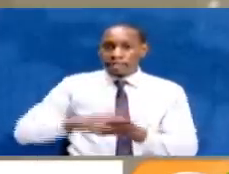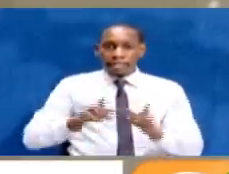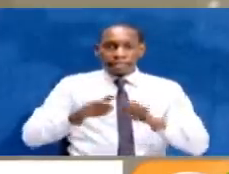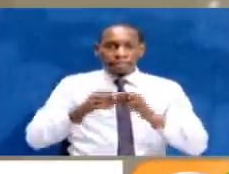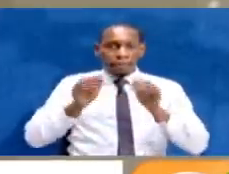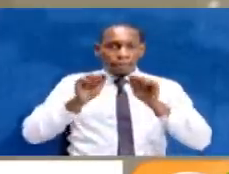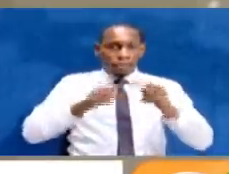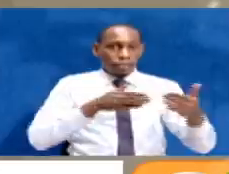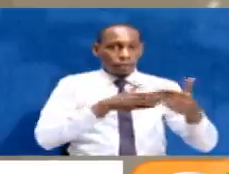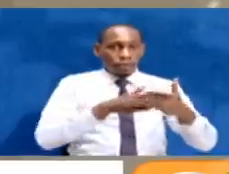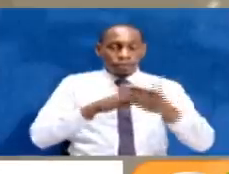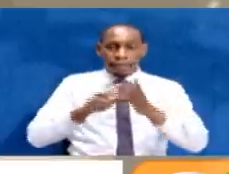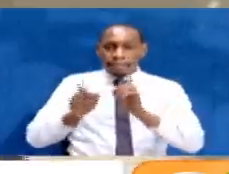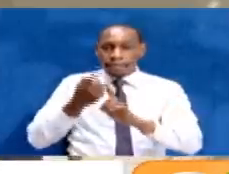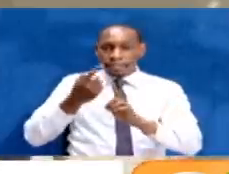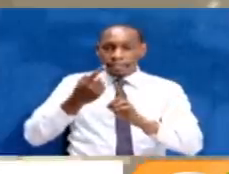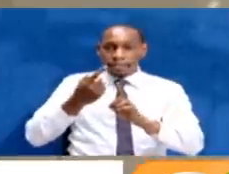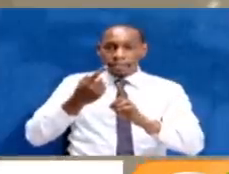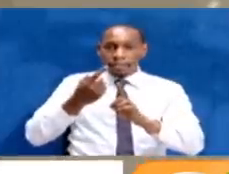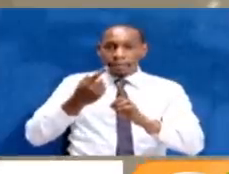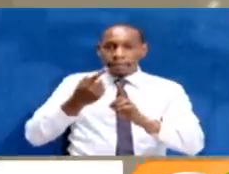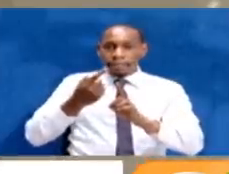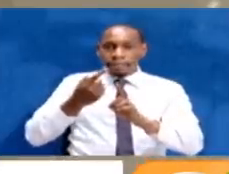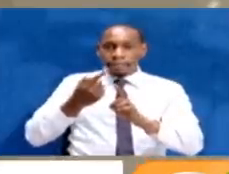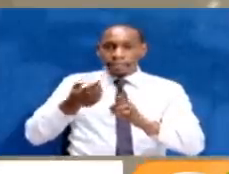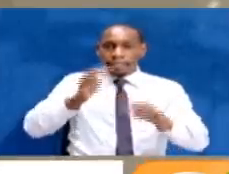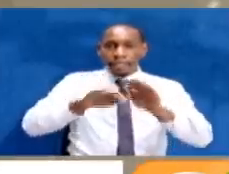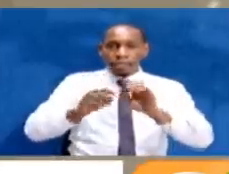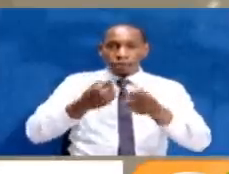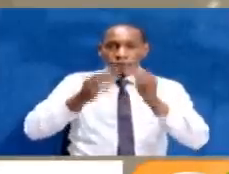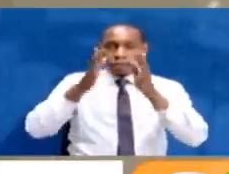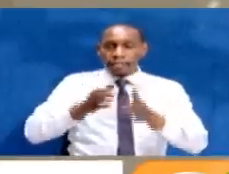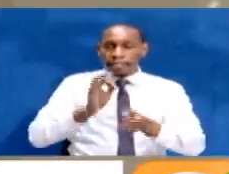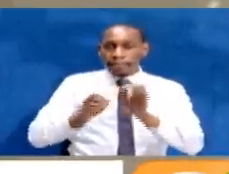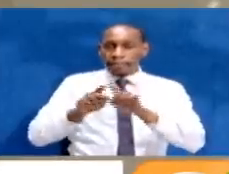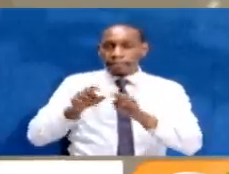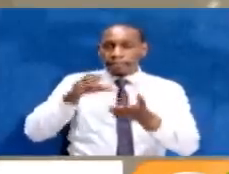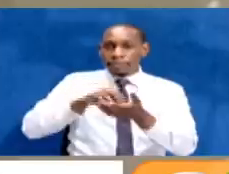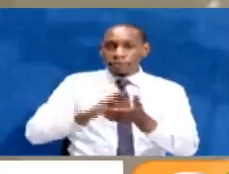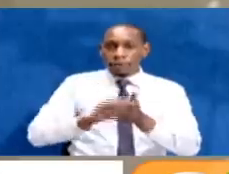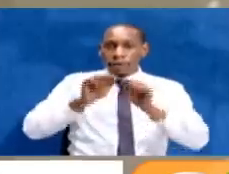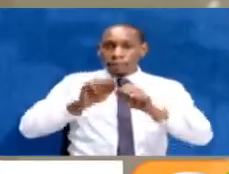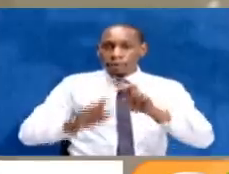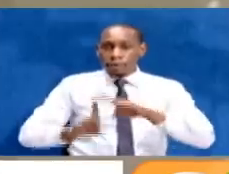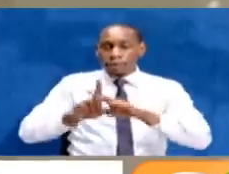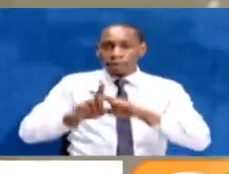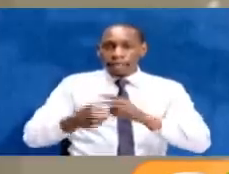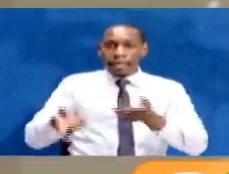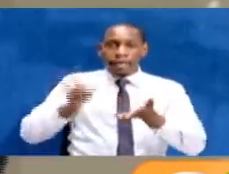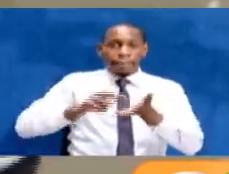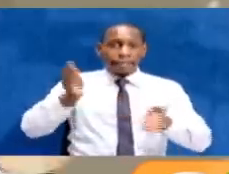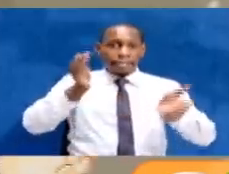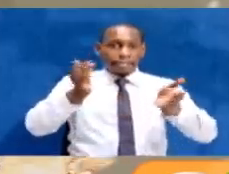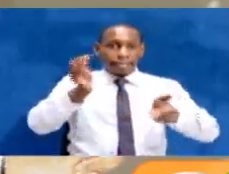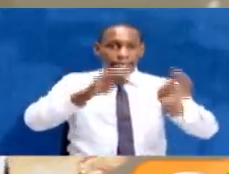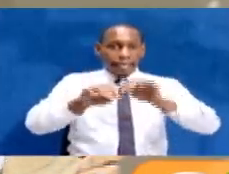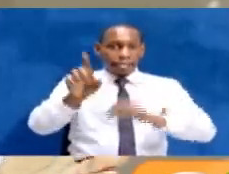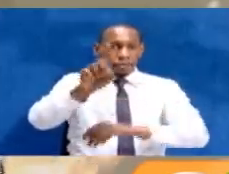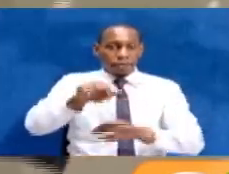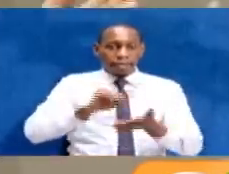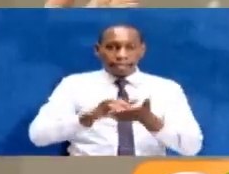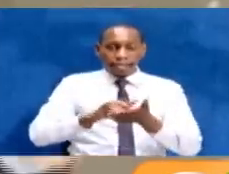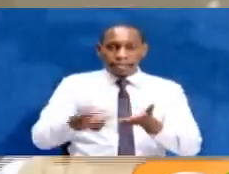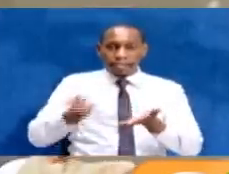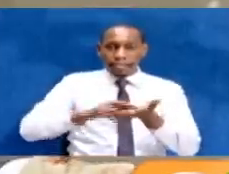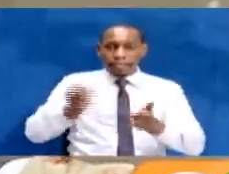you deny a first round winner? Mm-hmm. And if that is the case, do you trigger a runoff? And obviously that will be